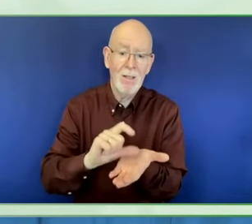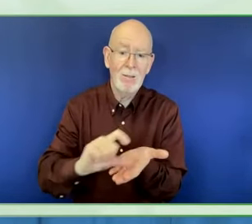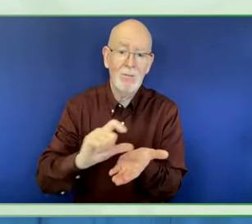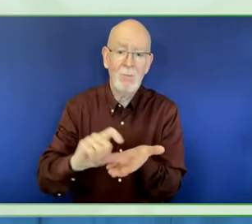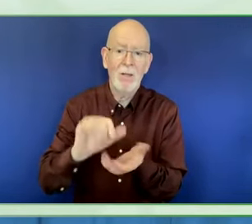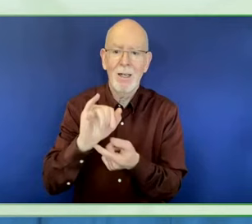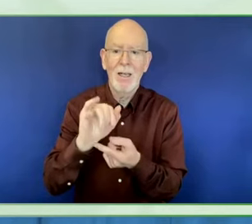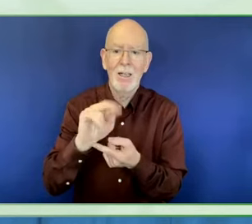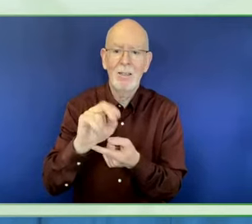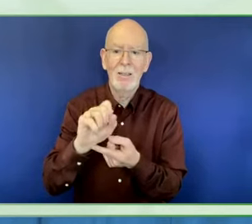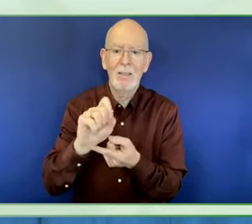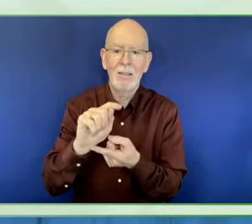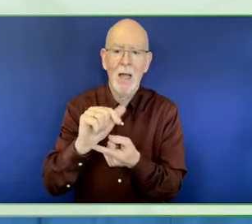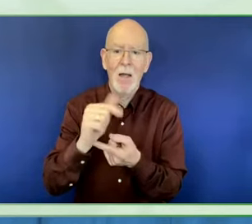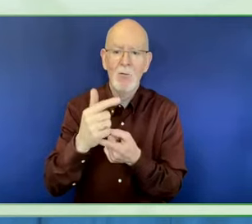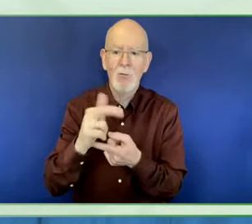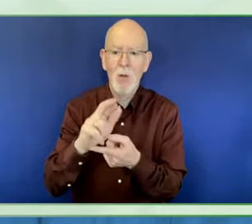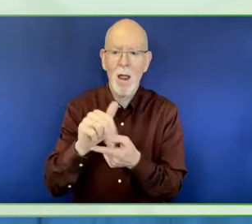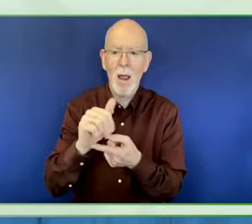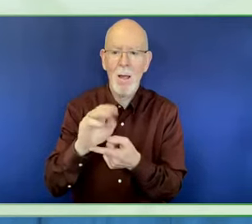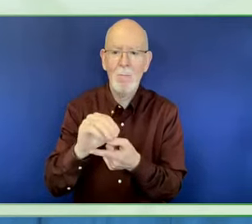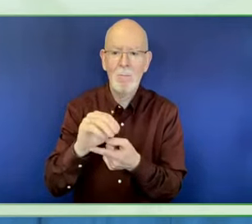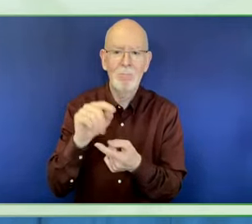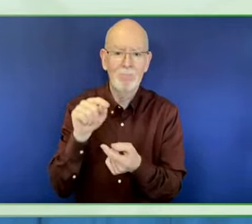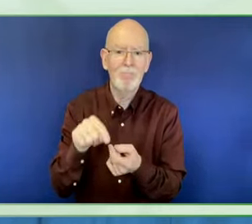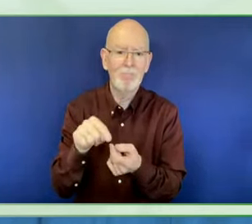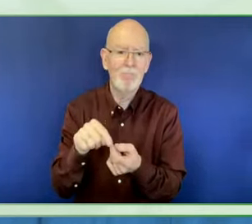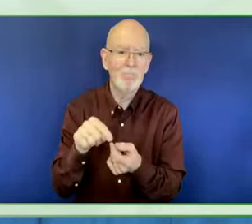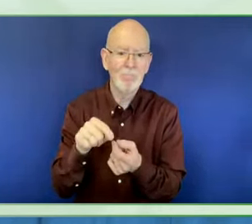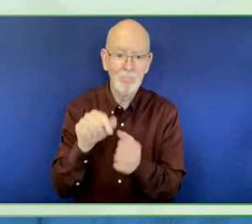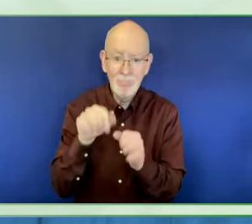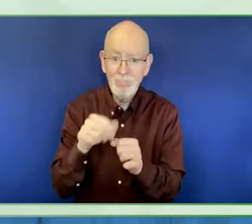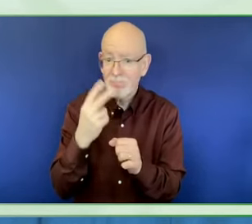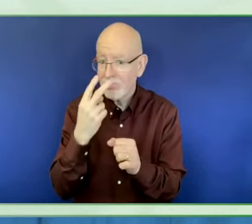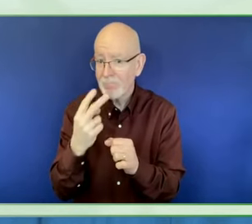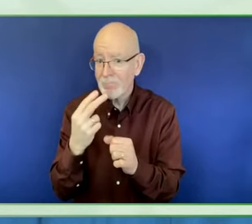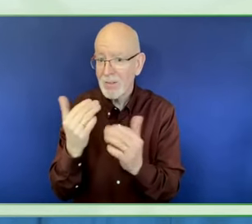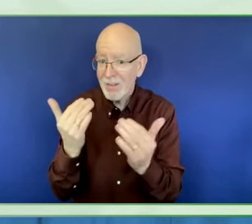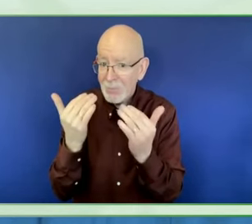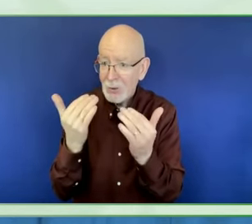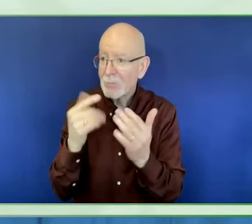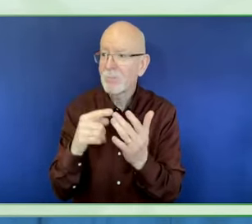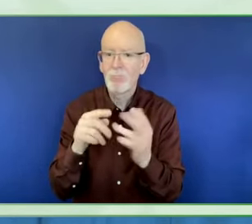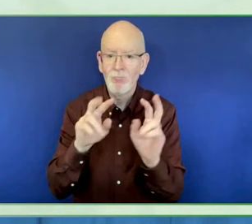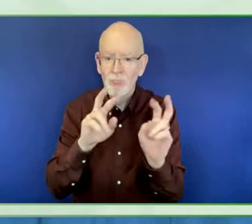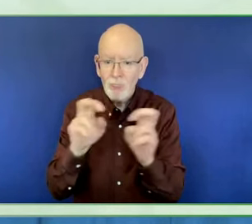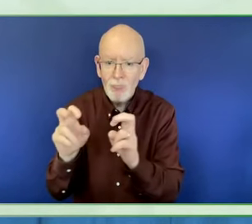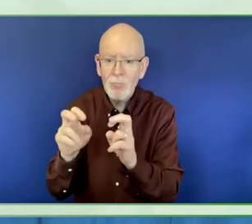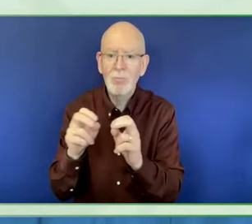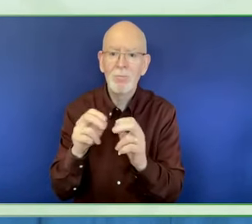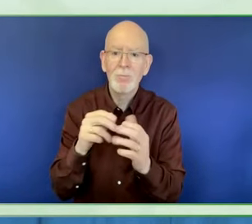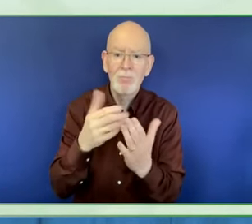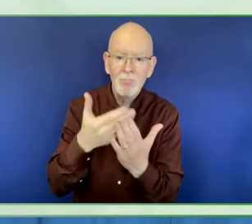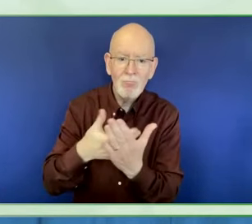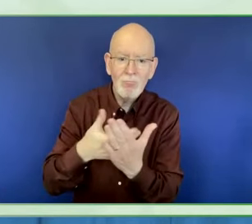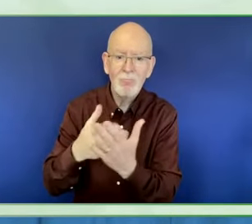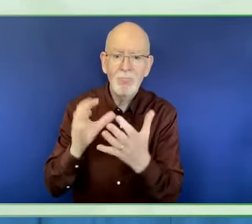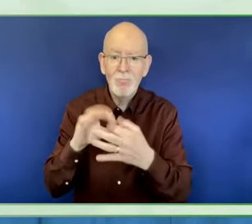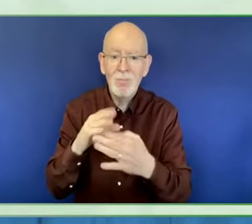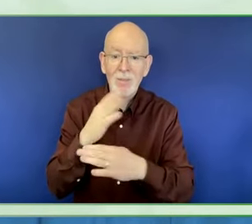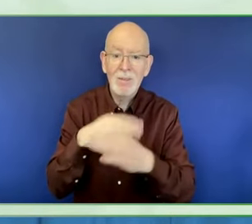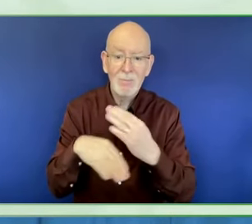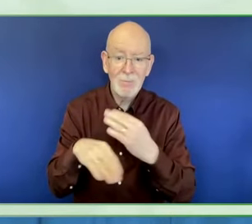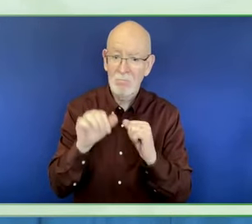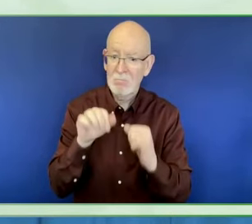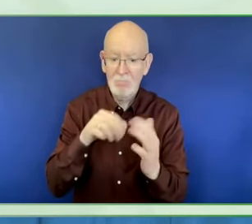page where it's called At Disordinary Love as well, where we host recordings of previous workshops so people can engage with the content at their